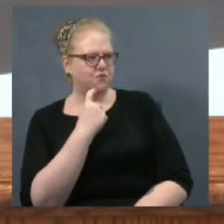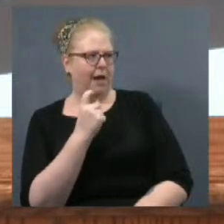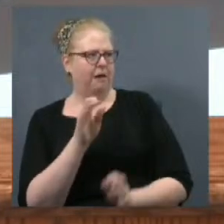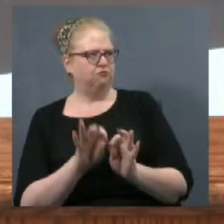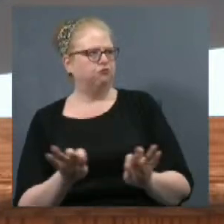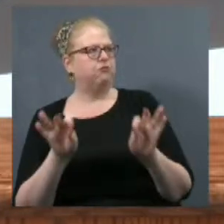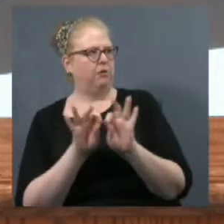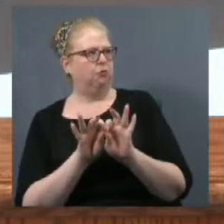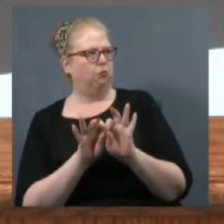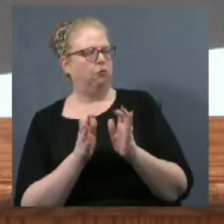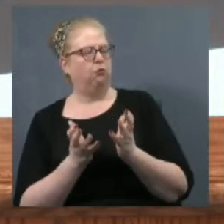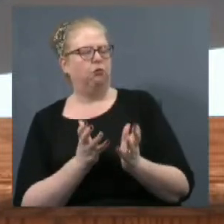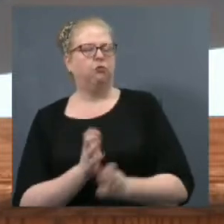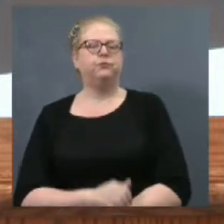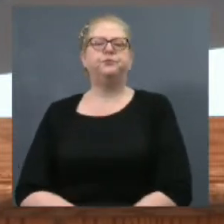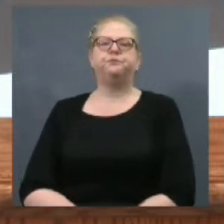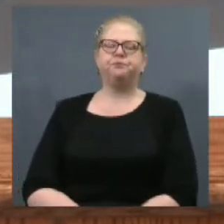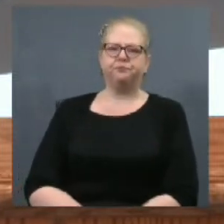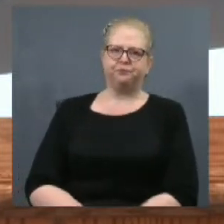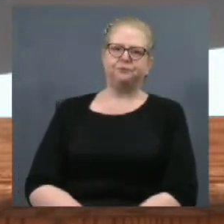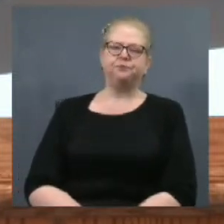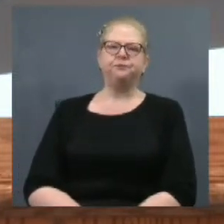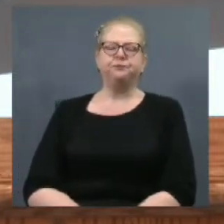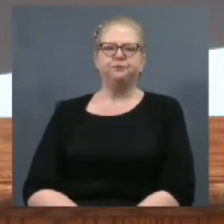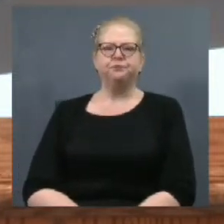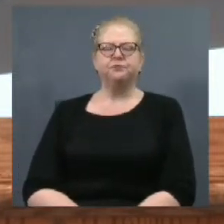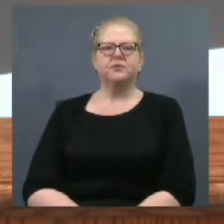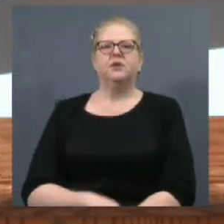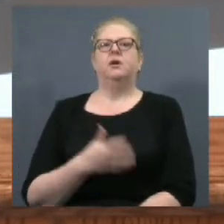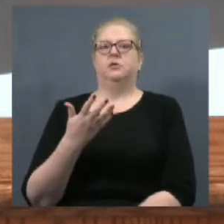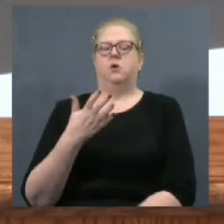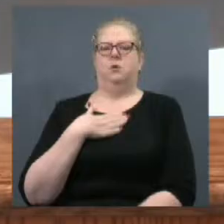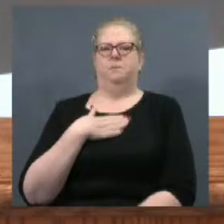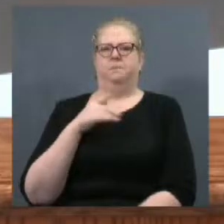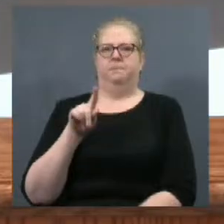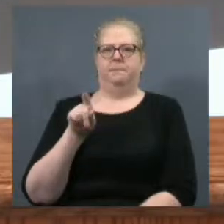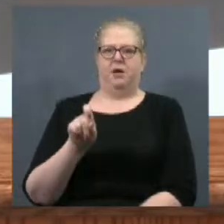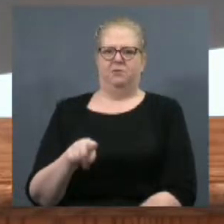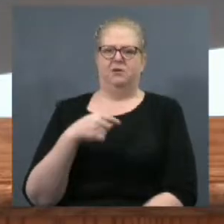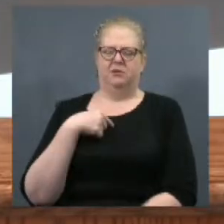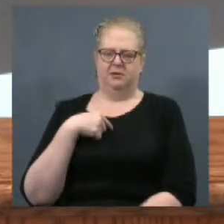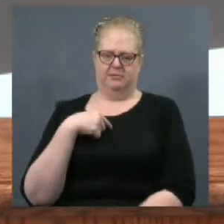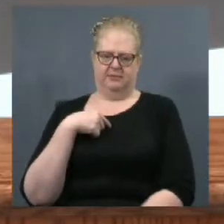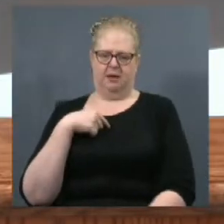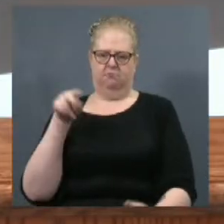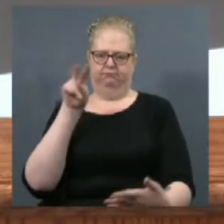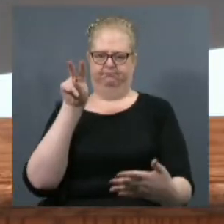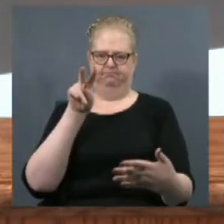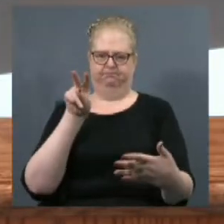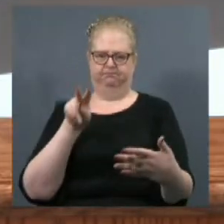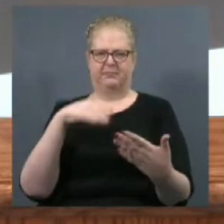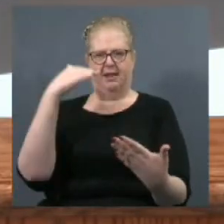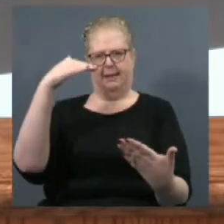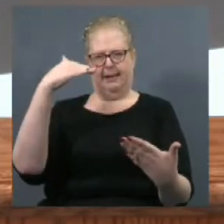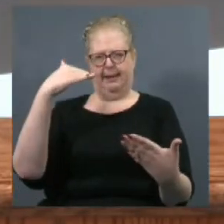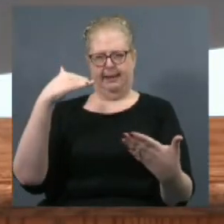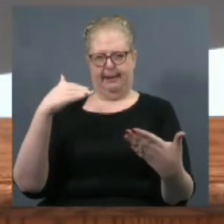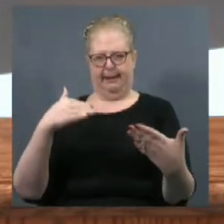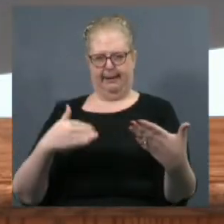sir. And then the question I've got as I look at the greater list,